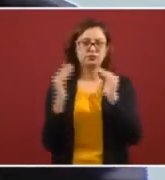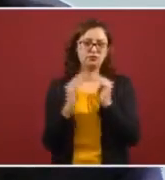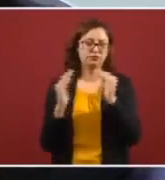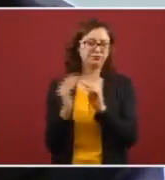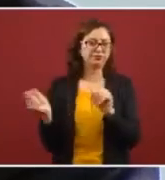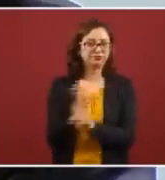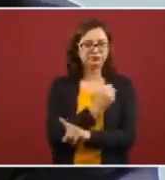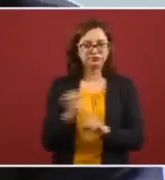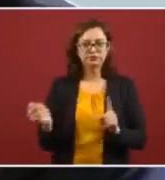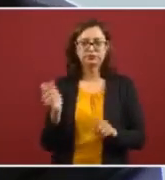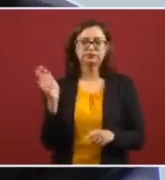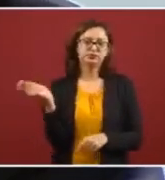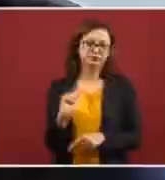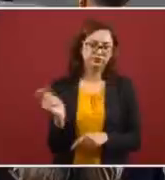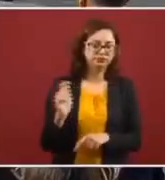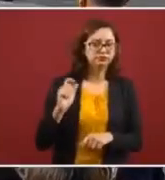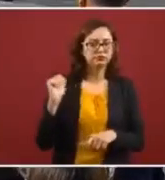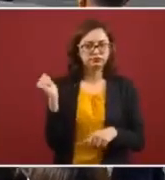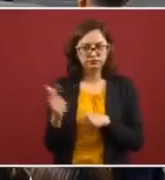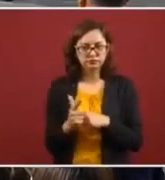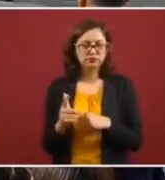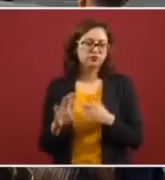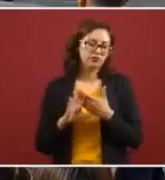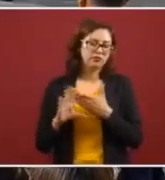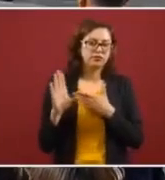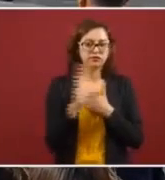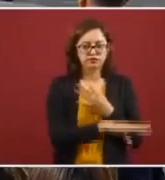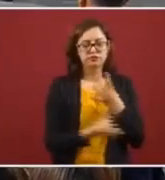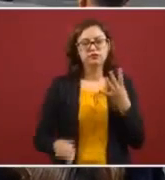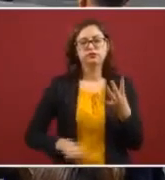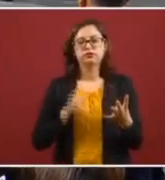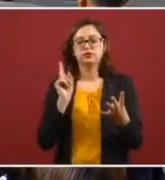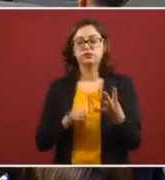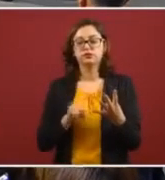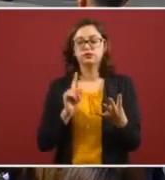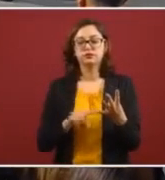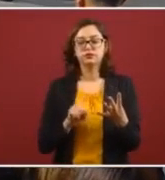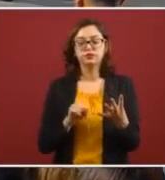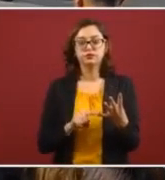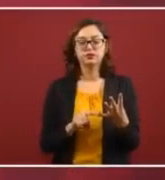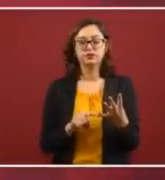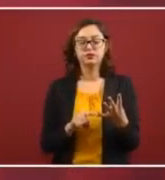sexuality, helping to fight domestic violence,